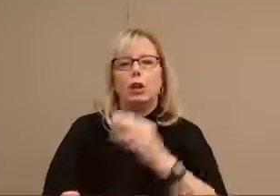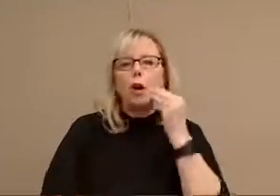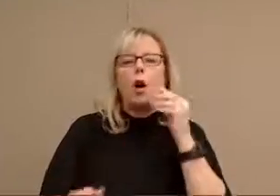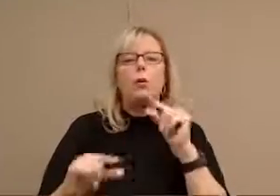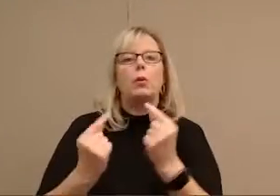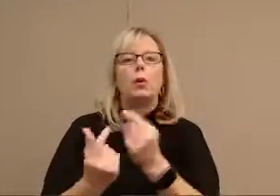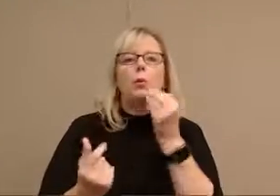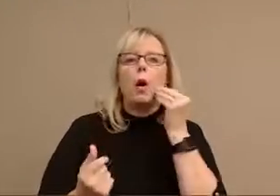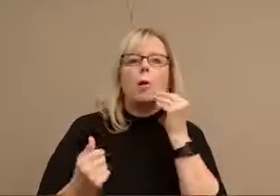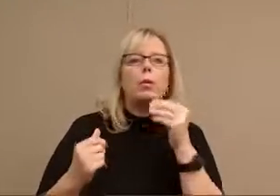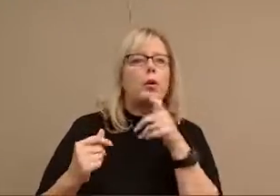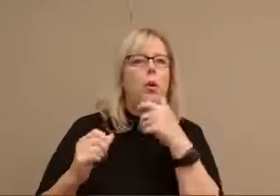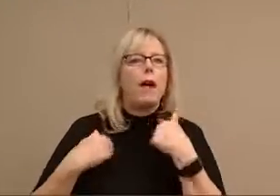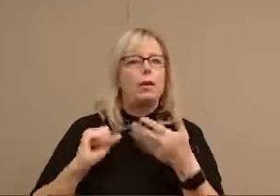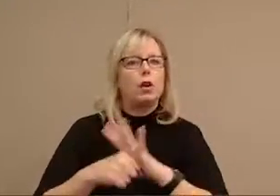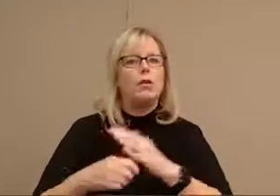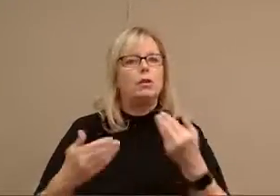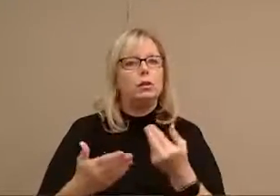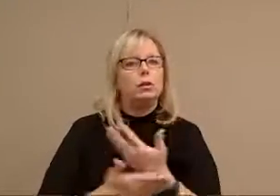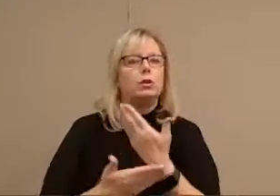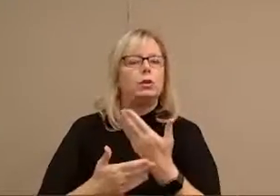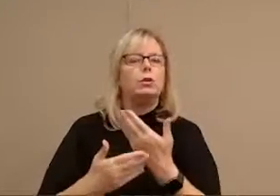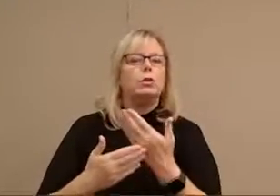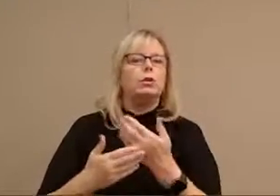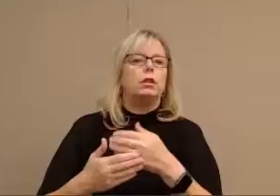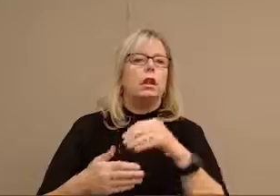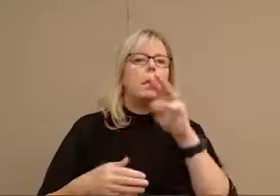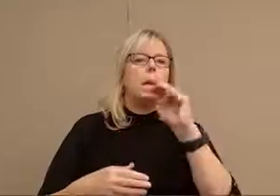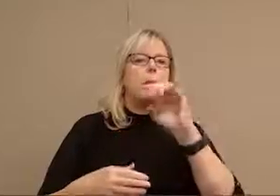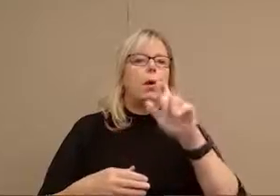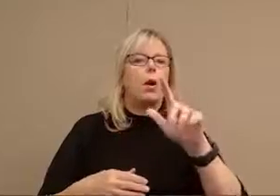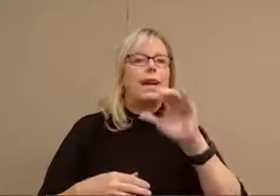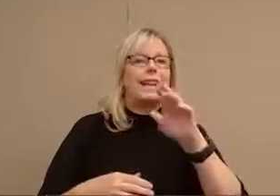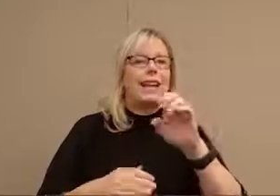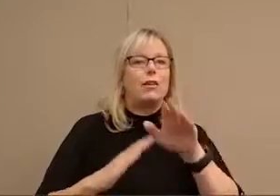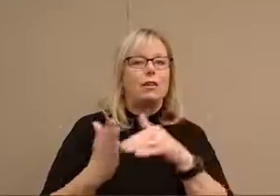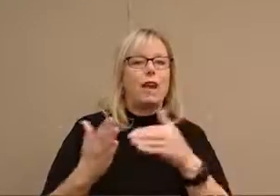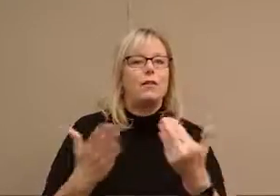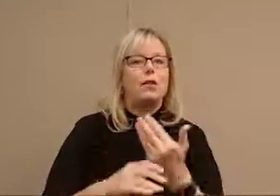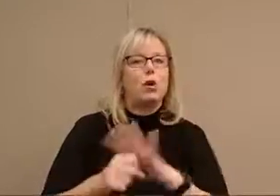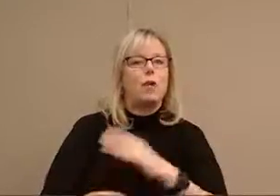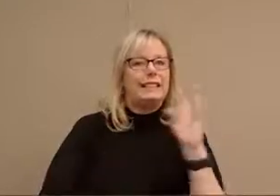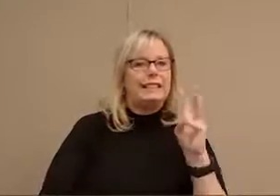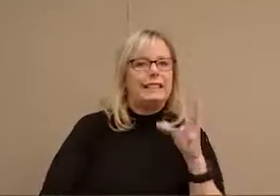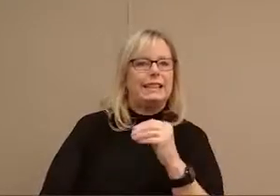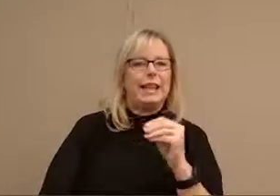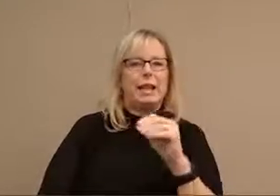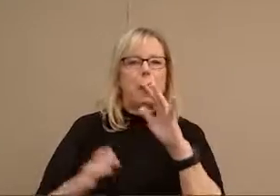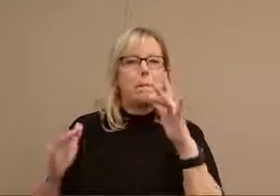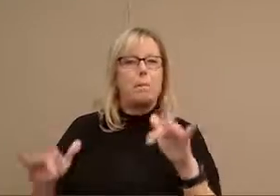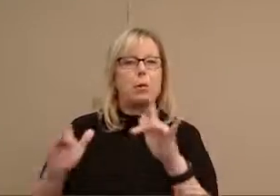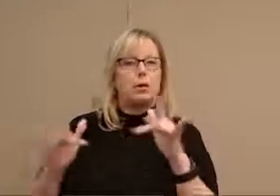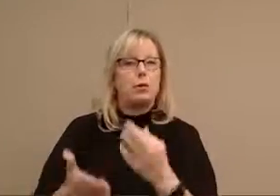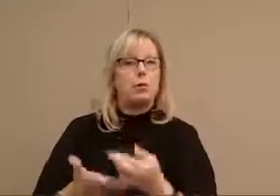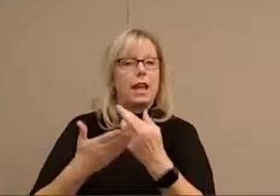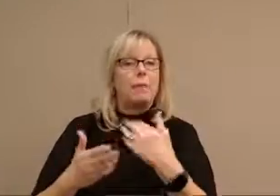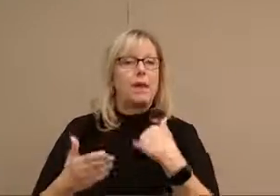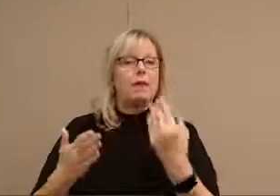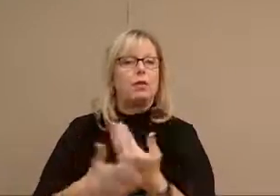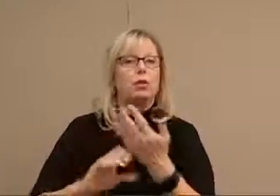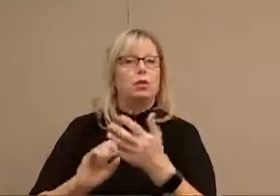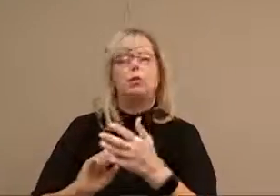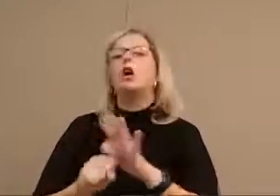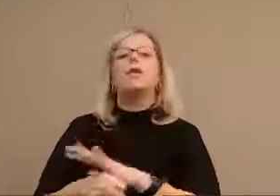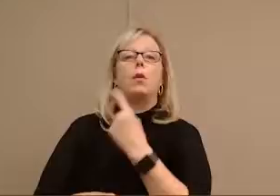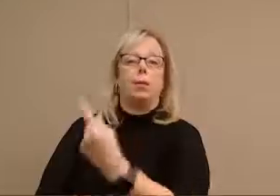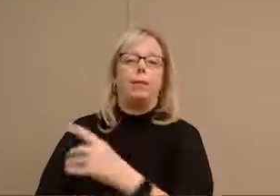outbreak status, new cases. Memorial Care Center has 6 new cases, and Mercy Rehab has 1 new case. Testing